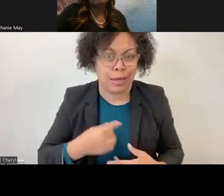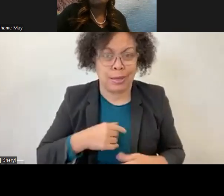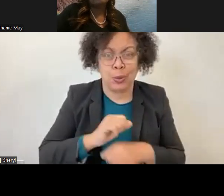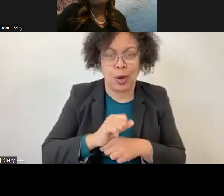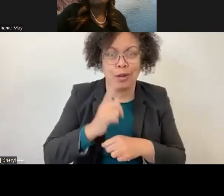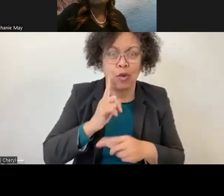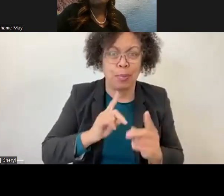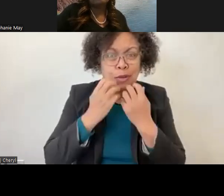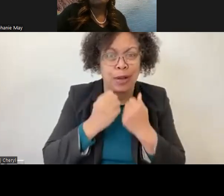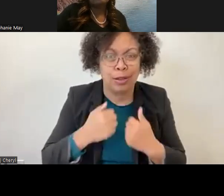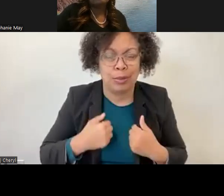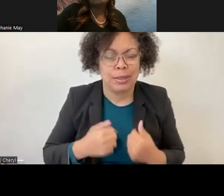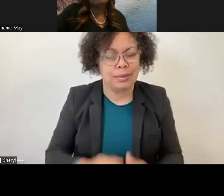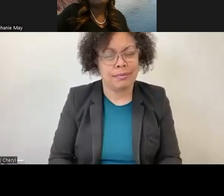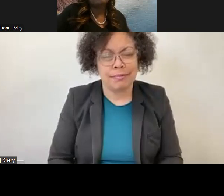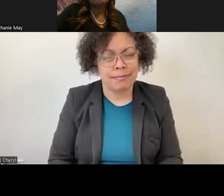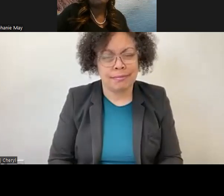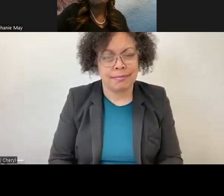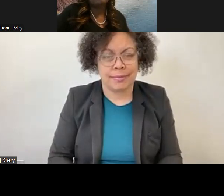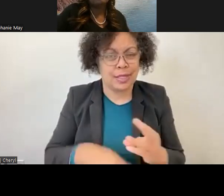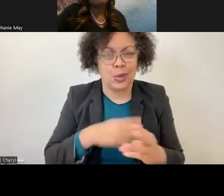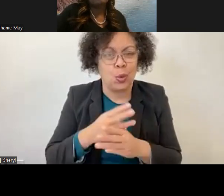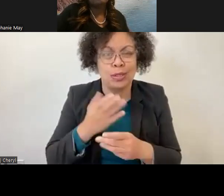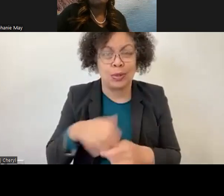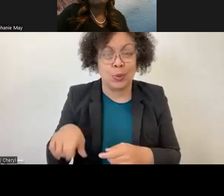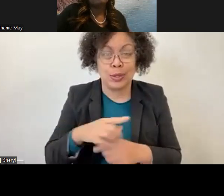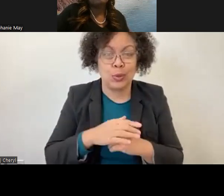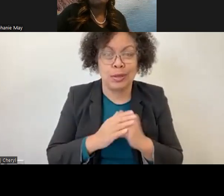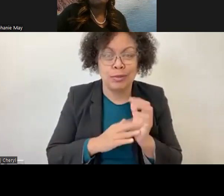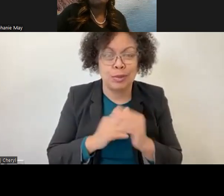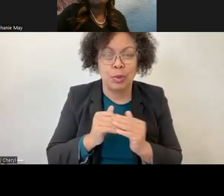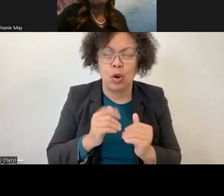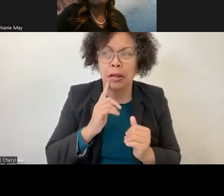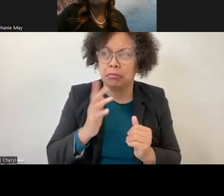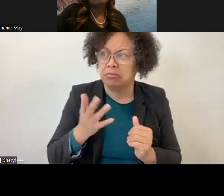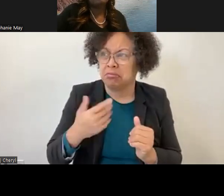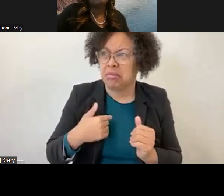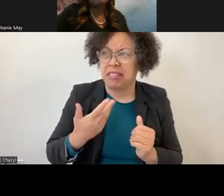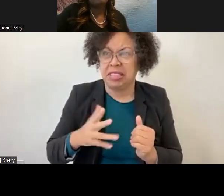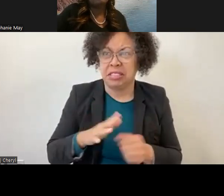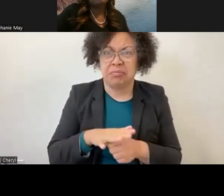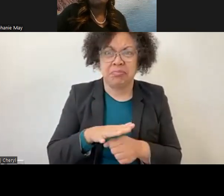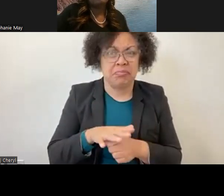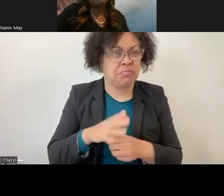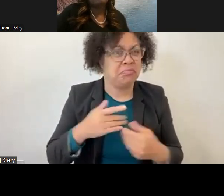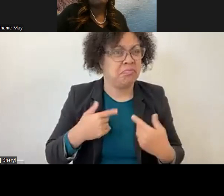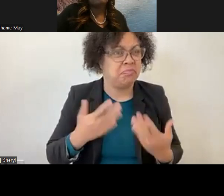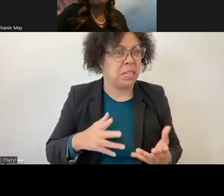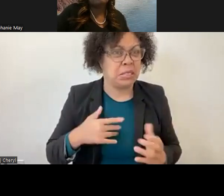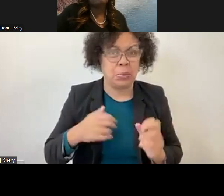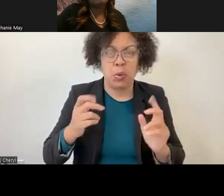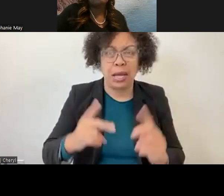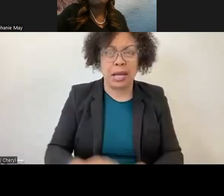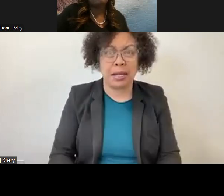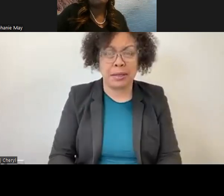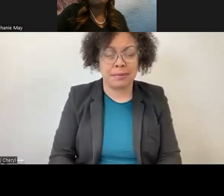enough. And so no part of this world wants you to sit and be comfortable and say, I've done enough, I am okay. And you're always going to have to fight against that in